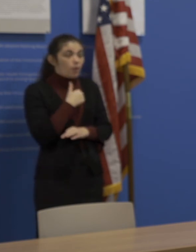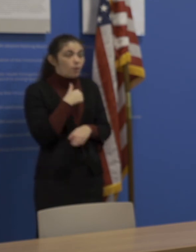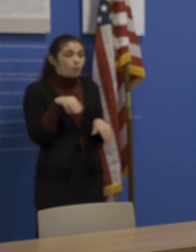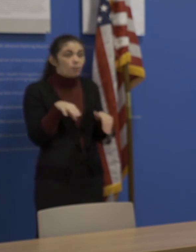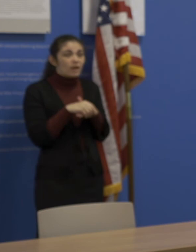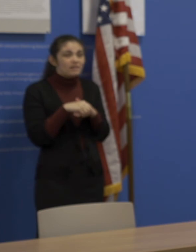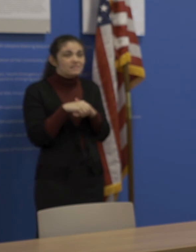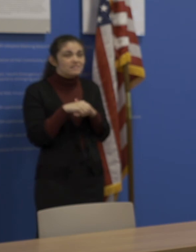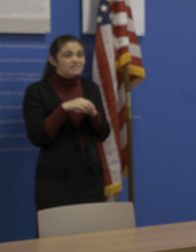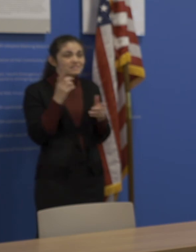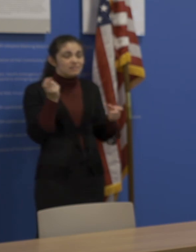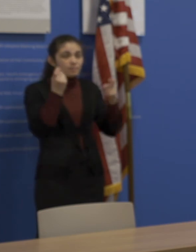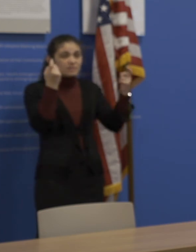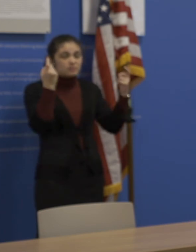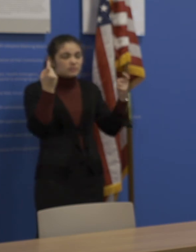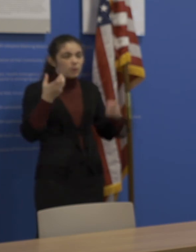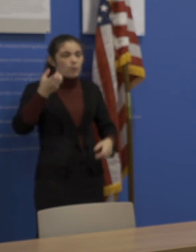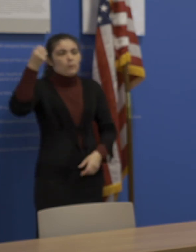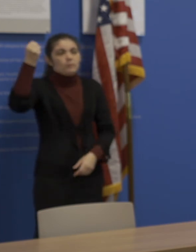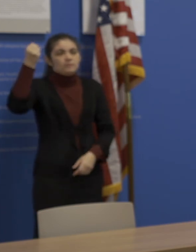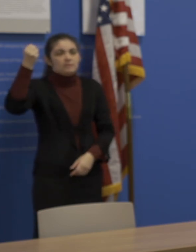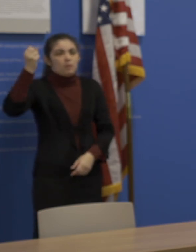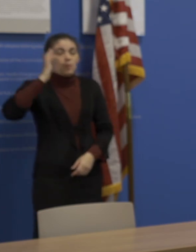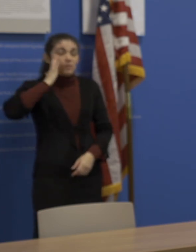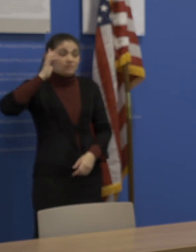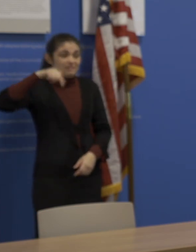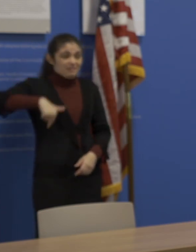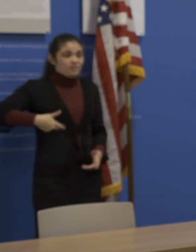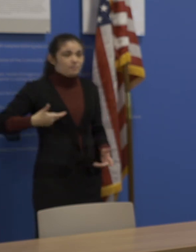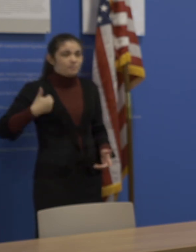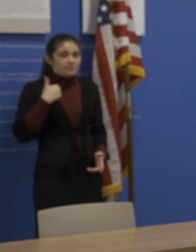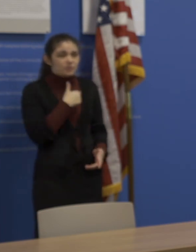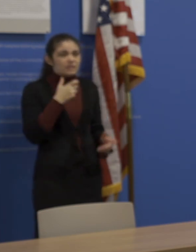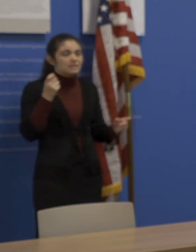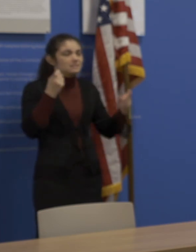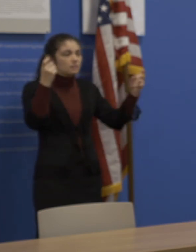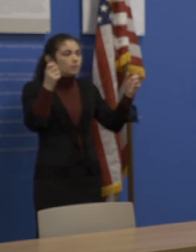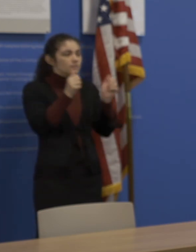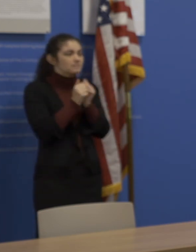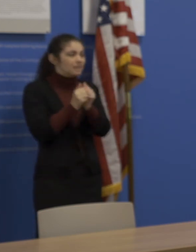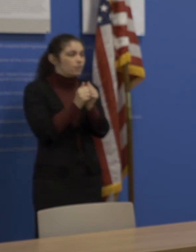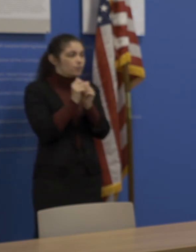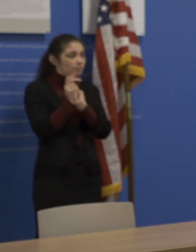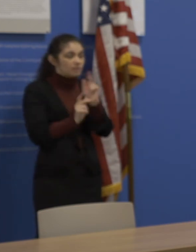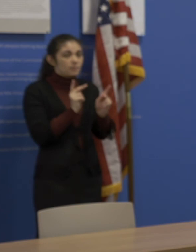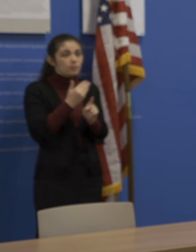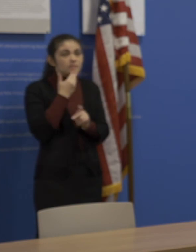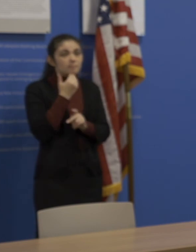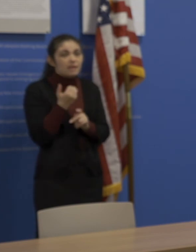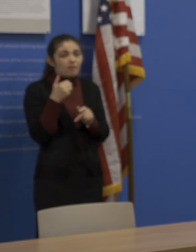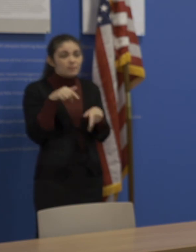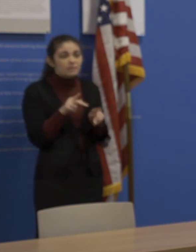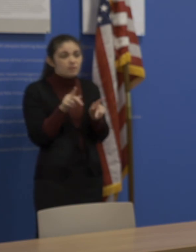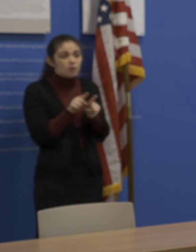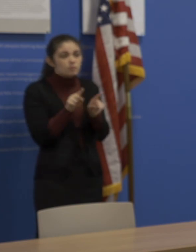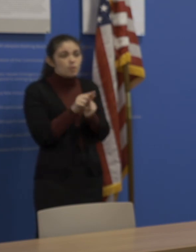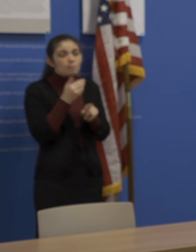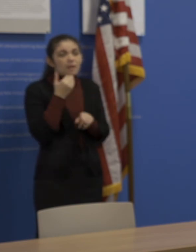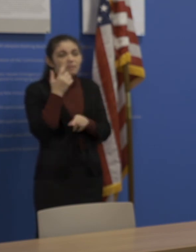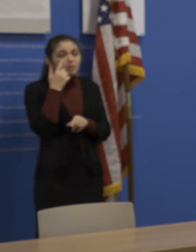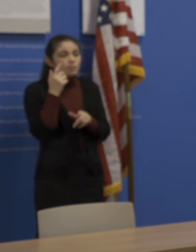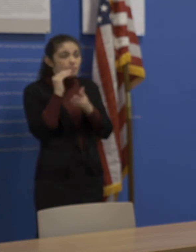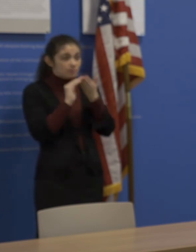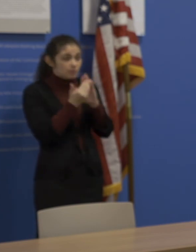off, and we're going to have it later so that we can celebrate together with folks when it's a better time and it's better for the